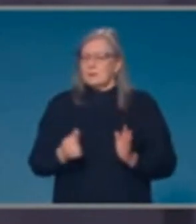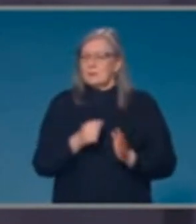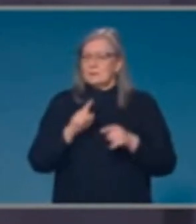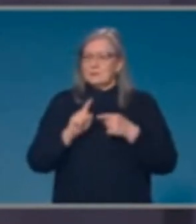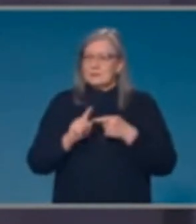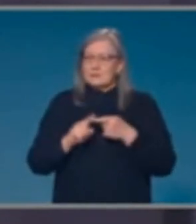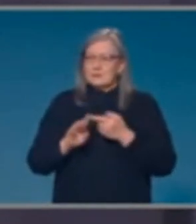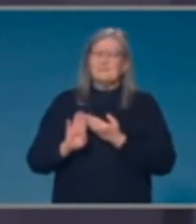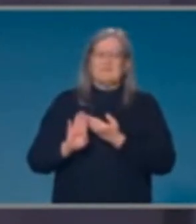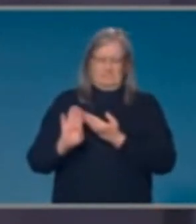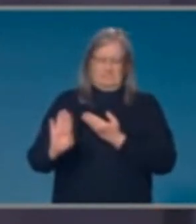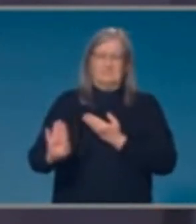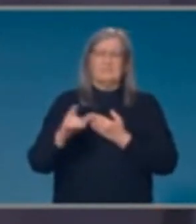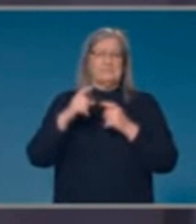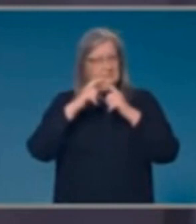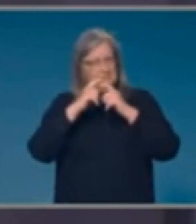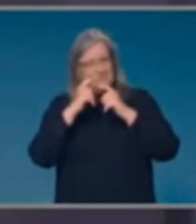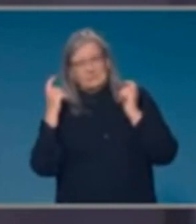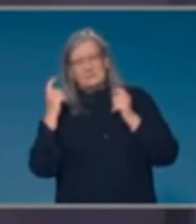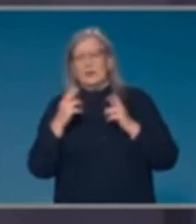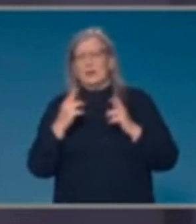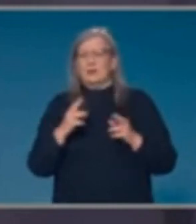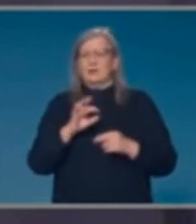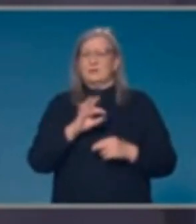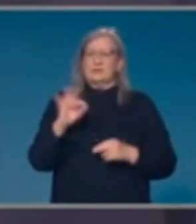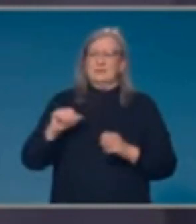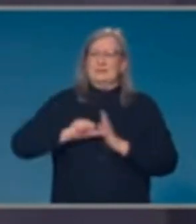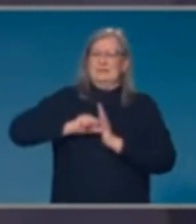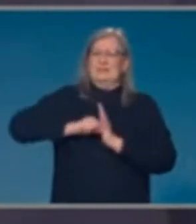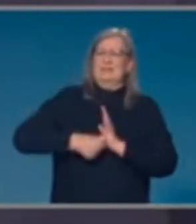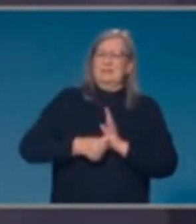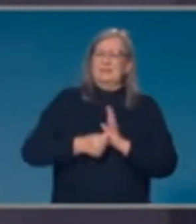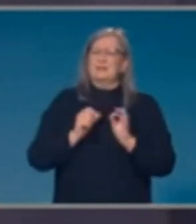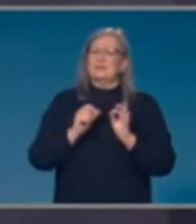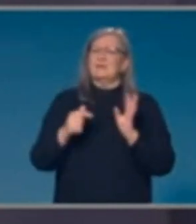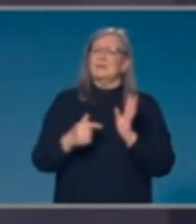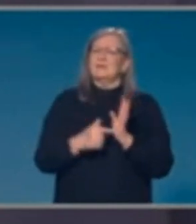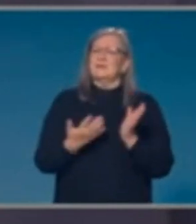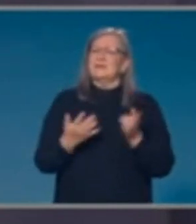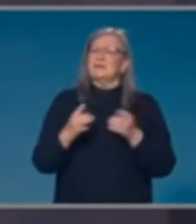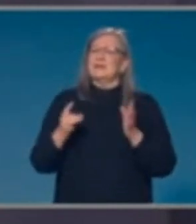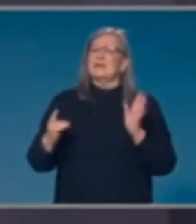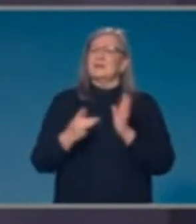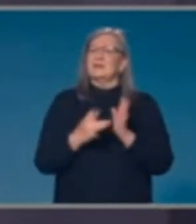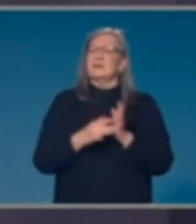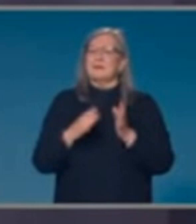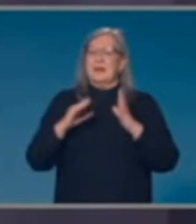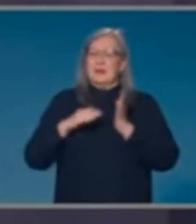a relatively light touch way of dealing with this, will be important. And that'll